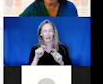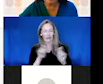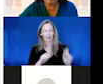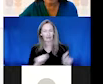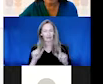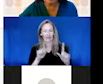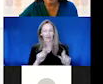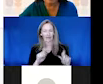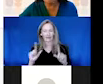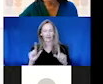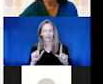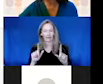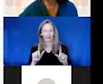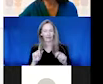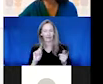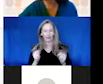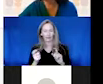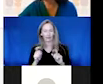your screens.